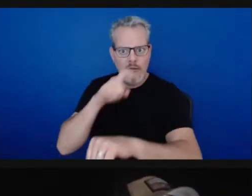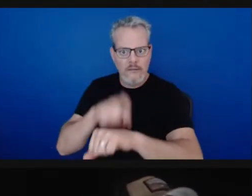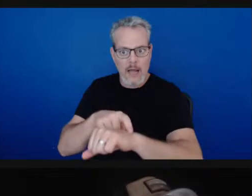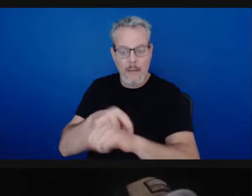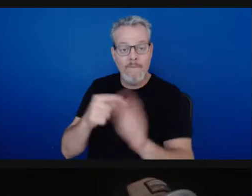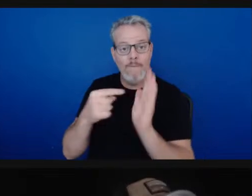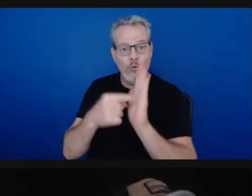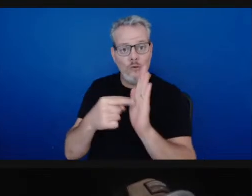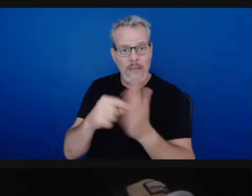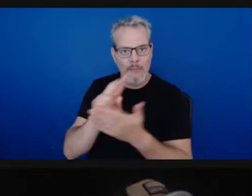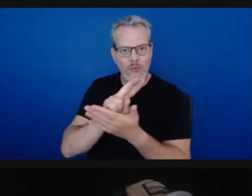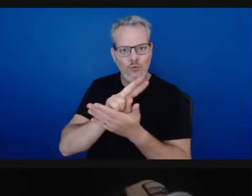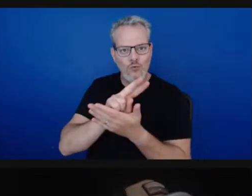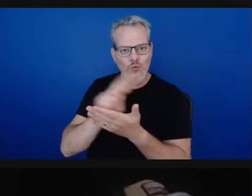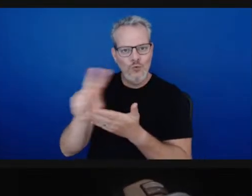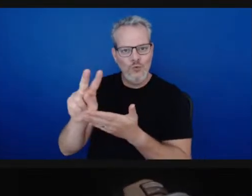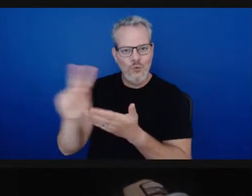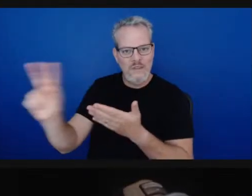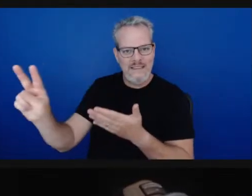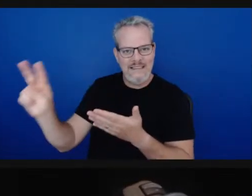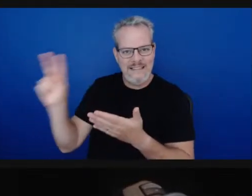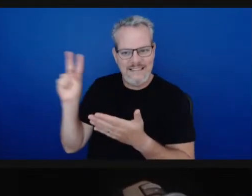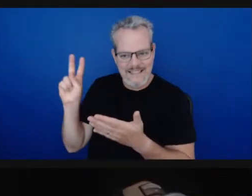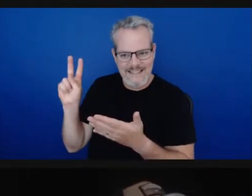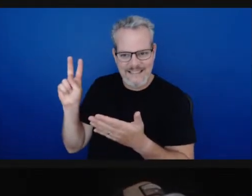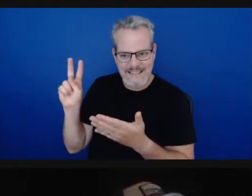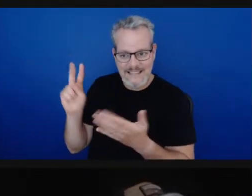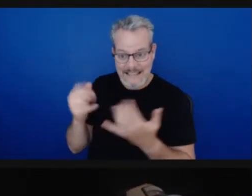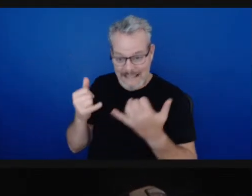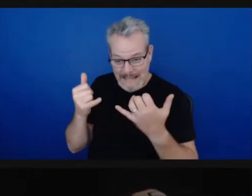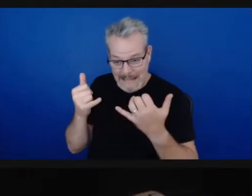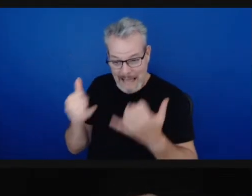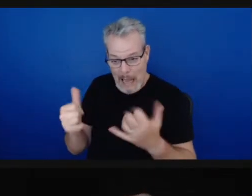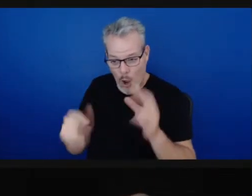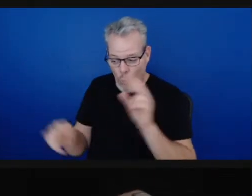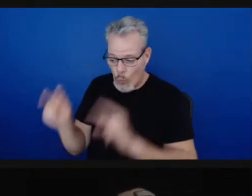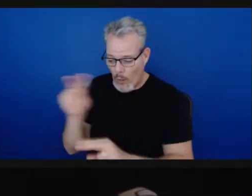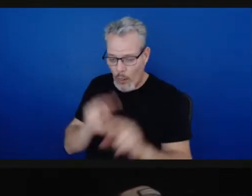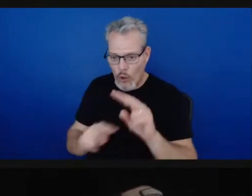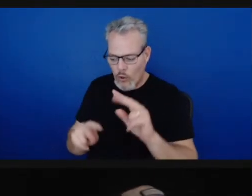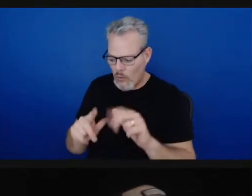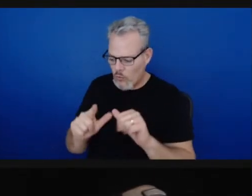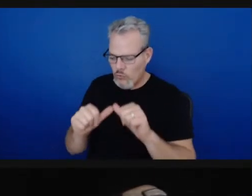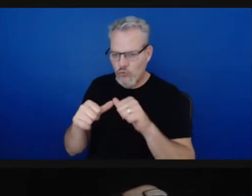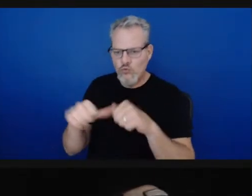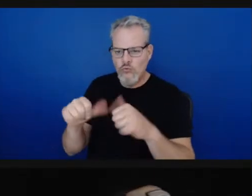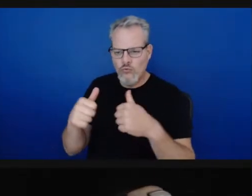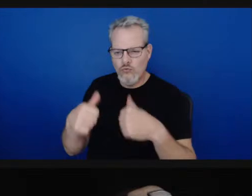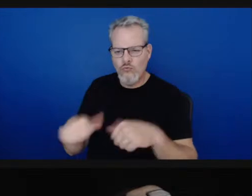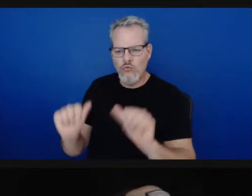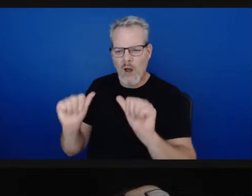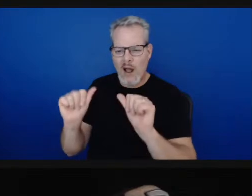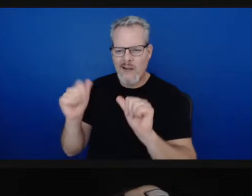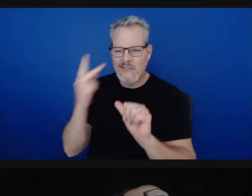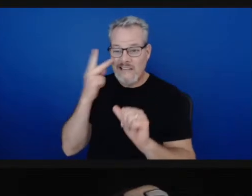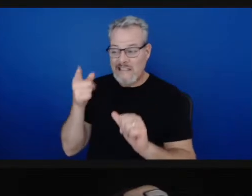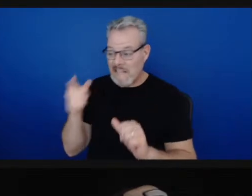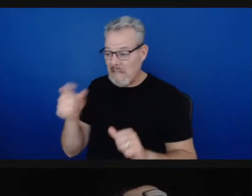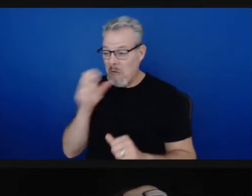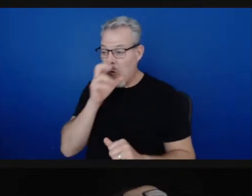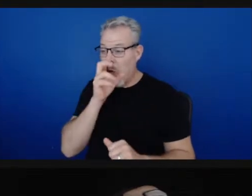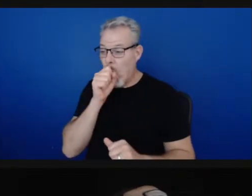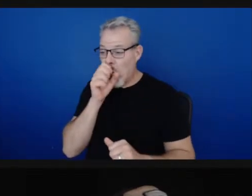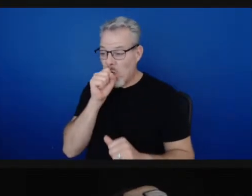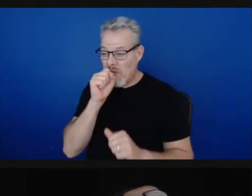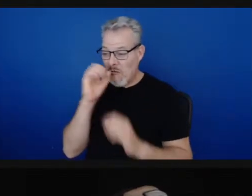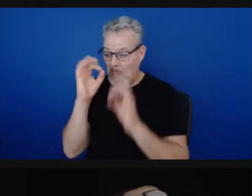weeks. You have to be careful when you look at these now and compress time that we don't look at this orange blob and say, okay, it looks